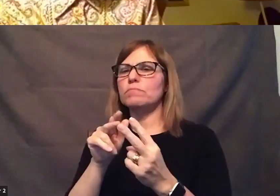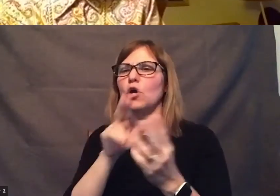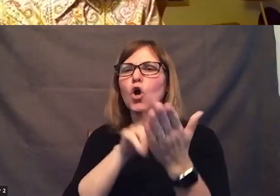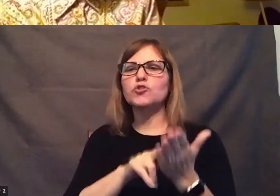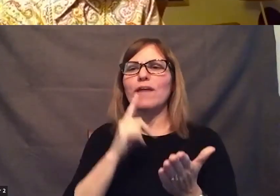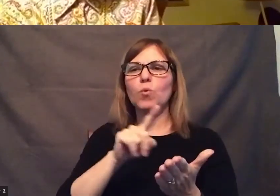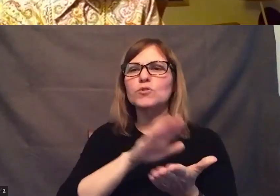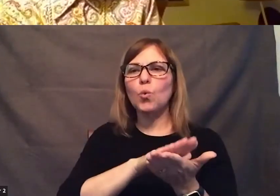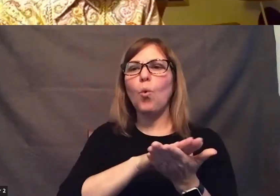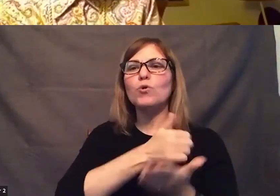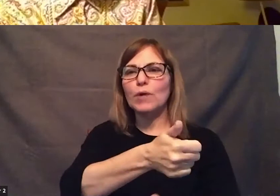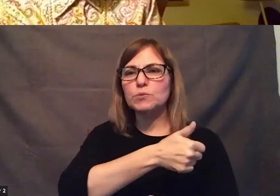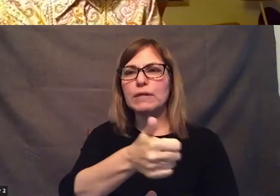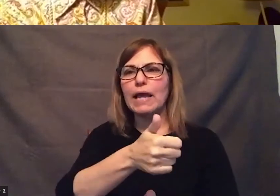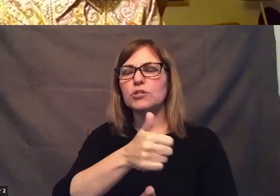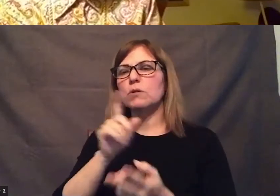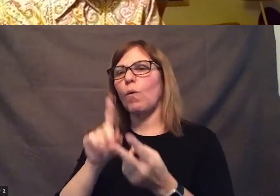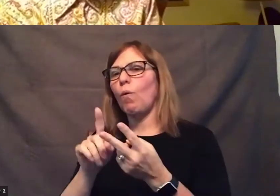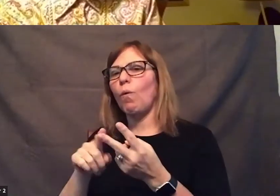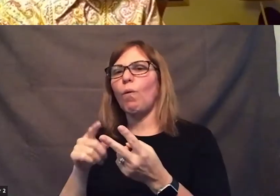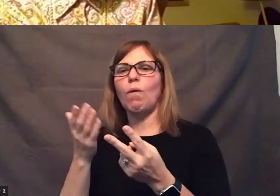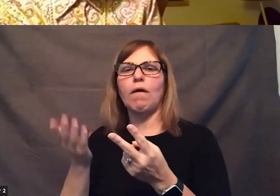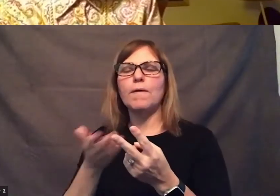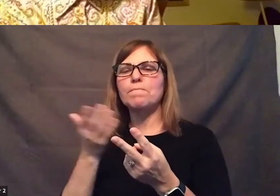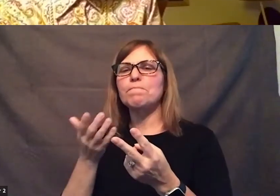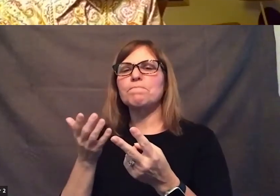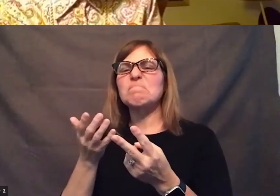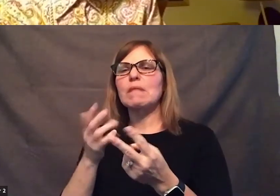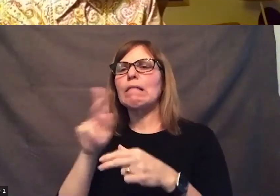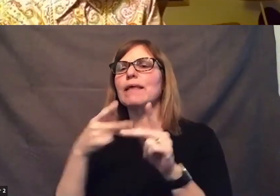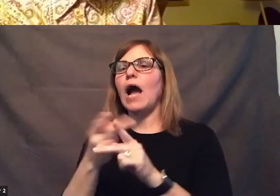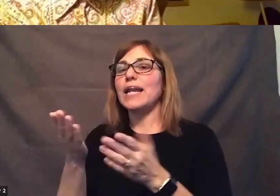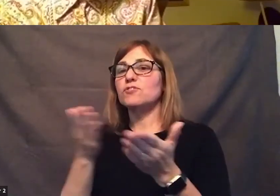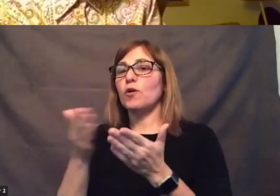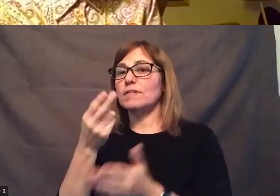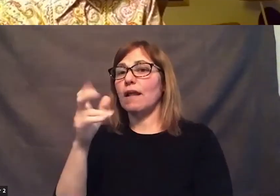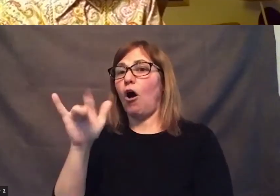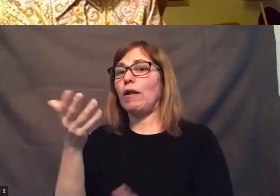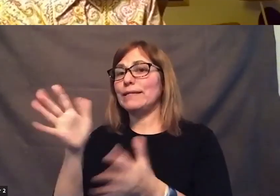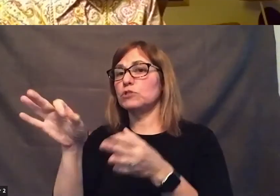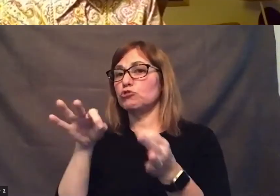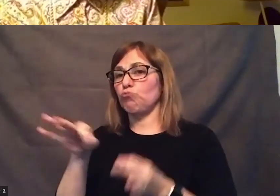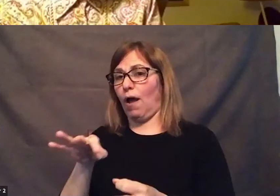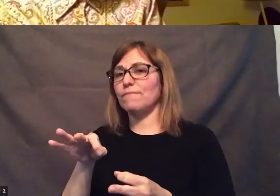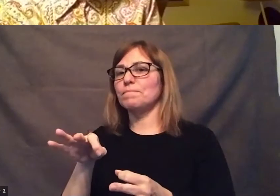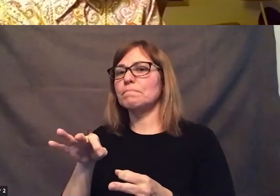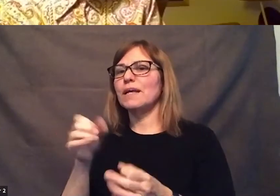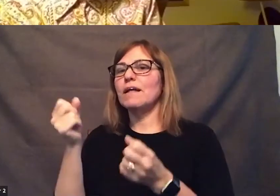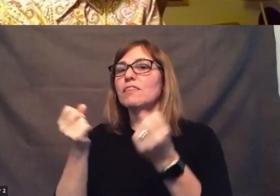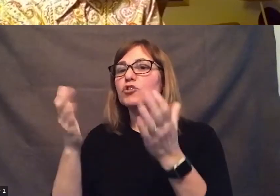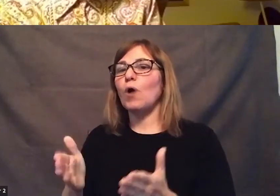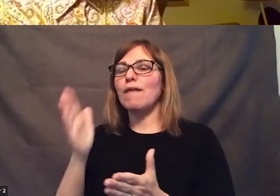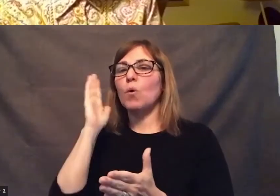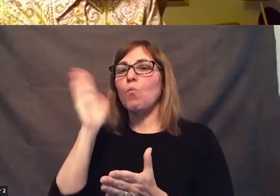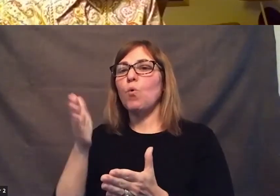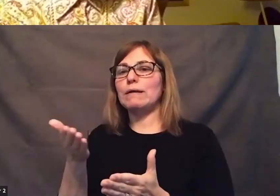transportation or through the kind of service that Holly described, where the driver would actually fold up the wheelchair, put